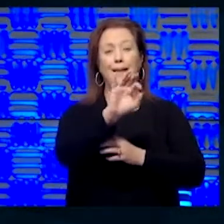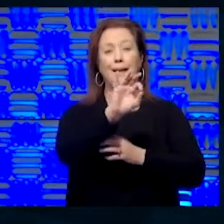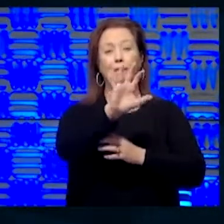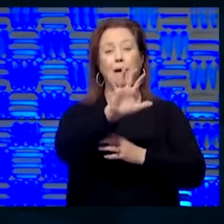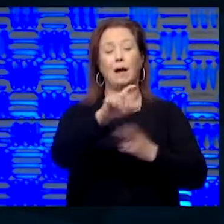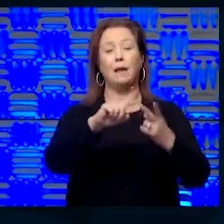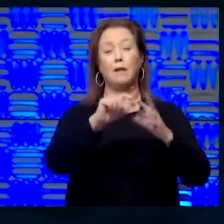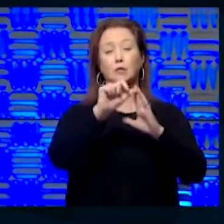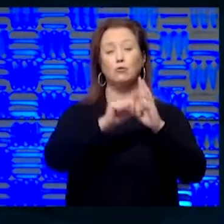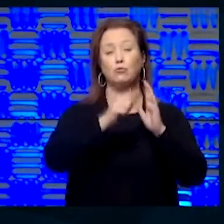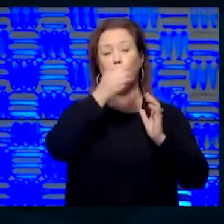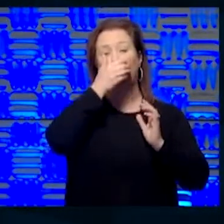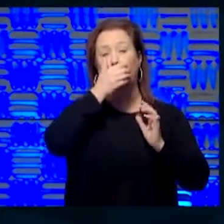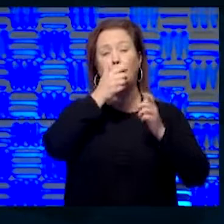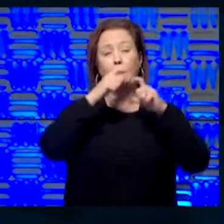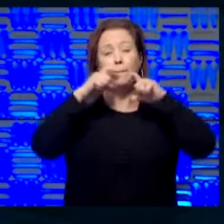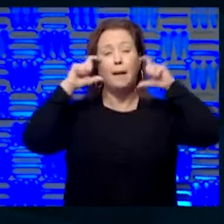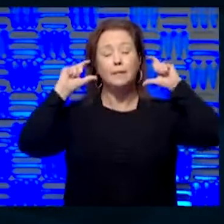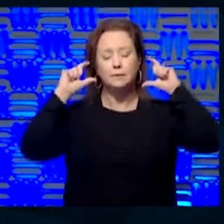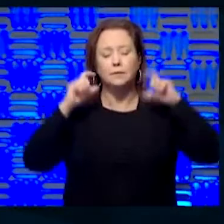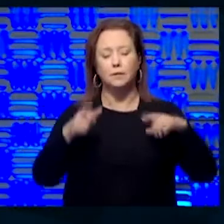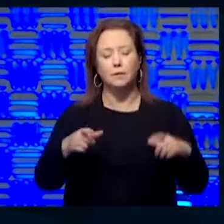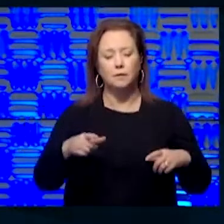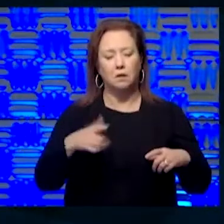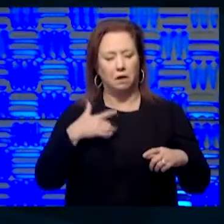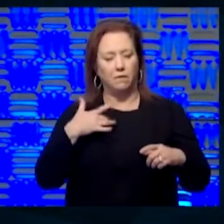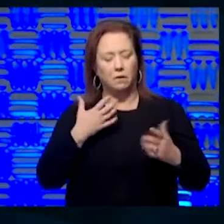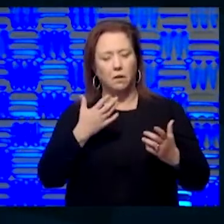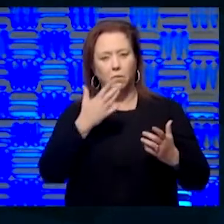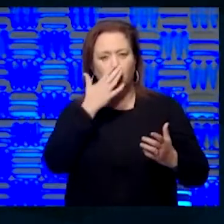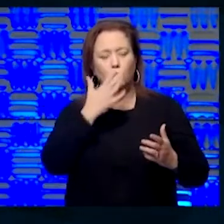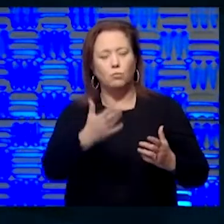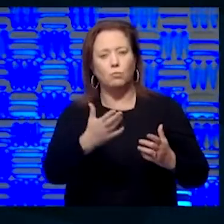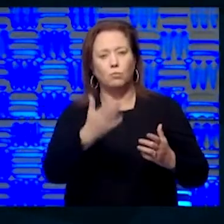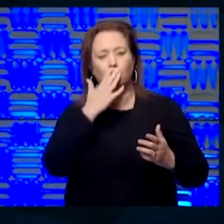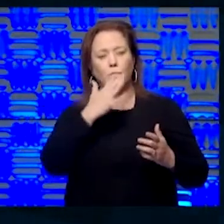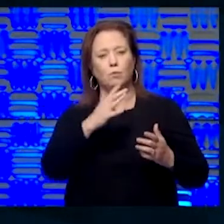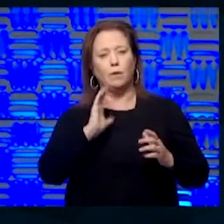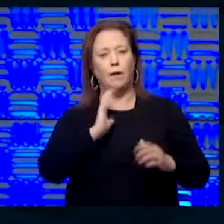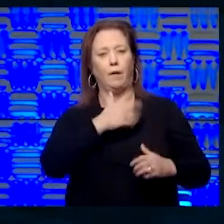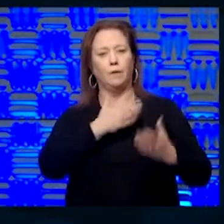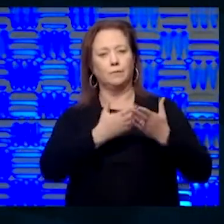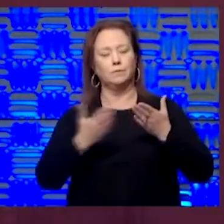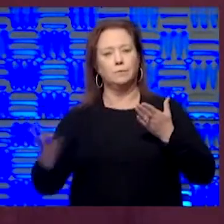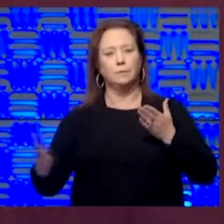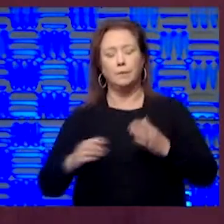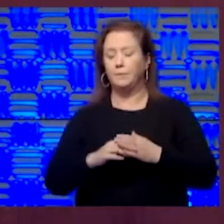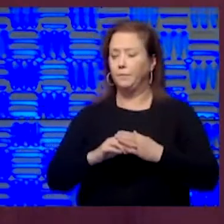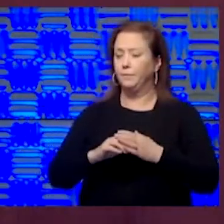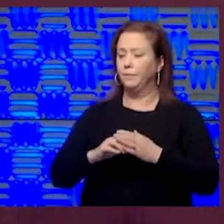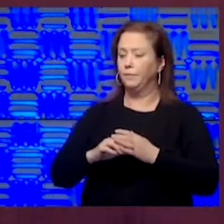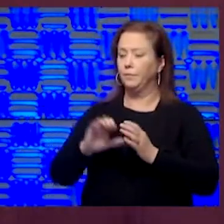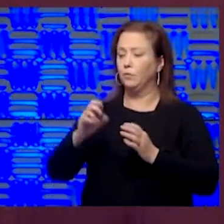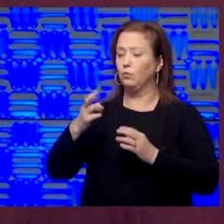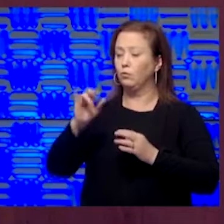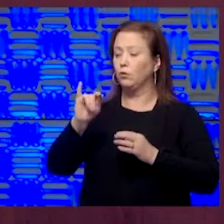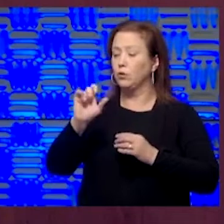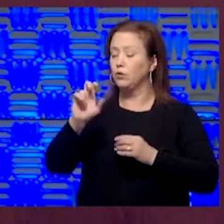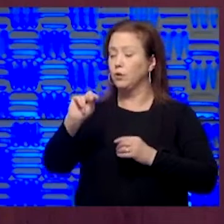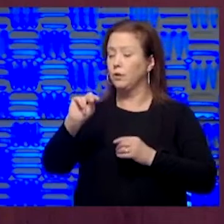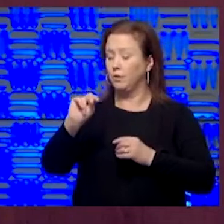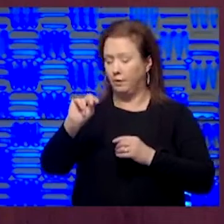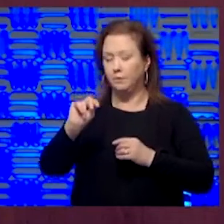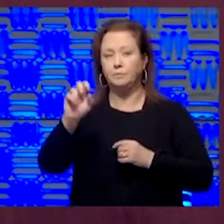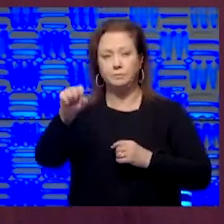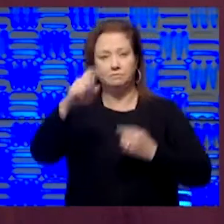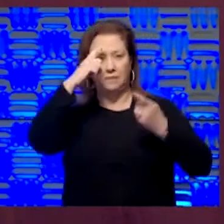masks, I feel like we're doing really well with our supply. Great. Christian? Yeah,